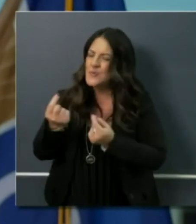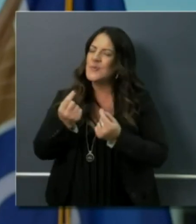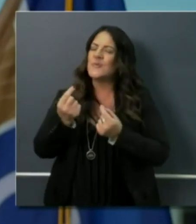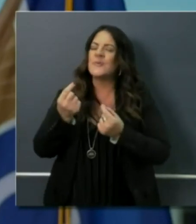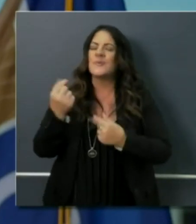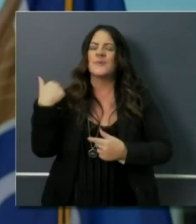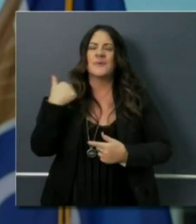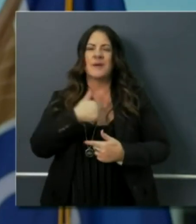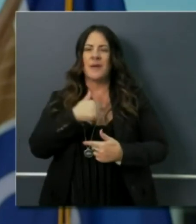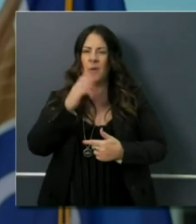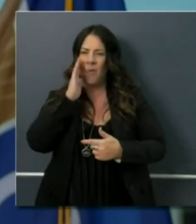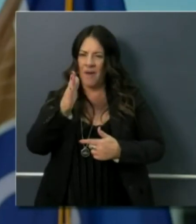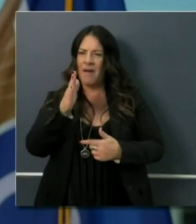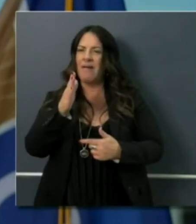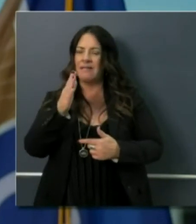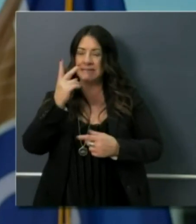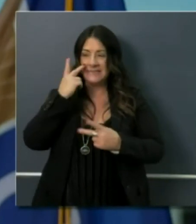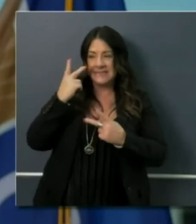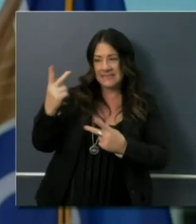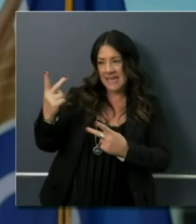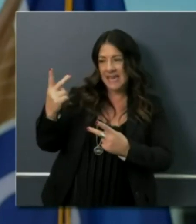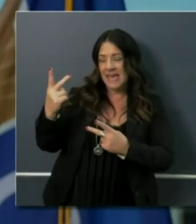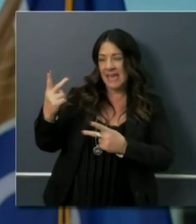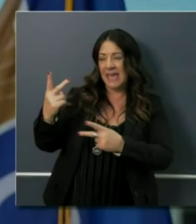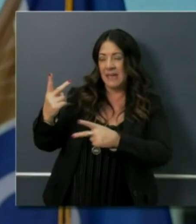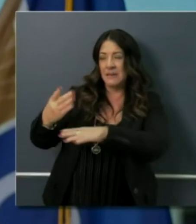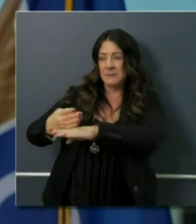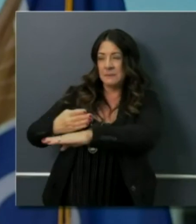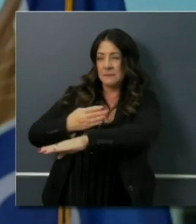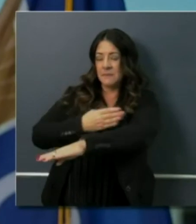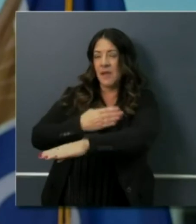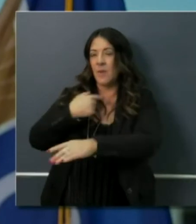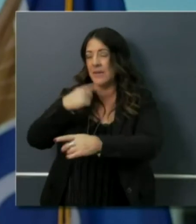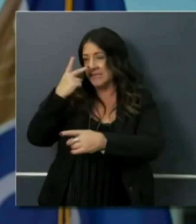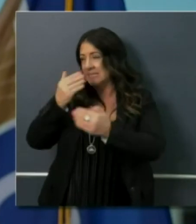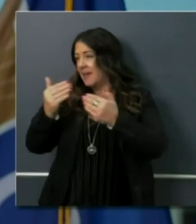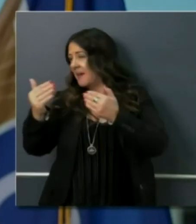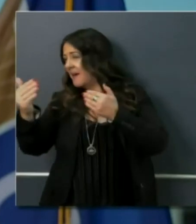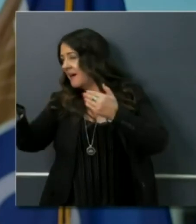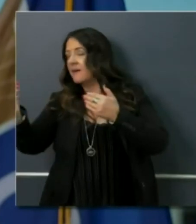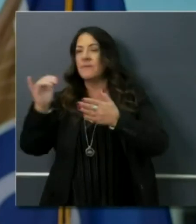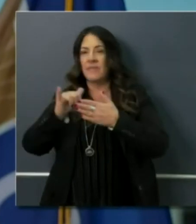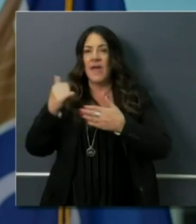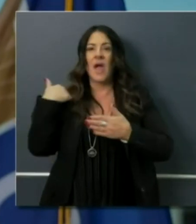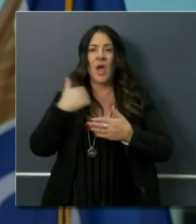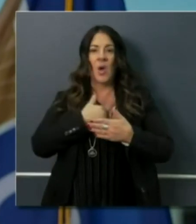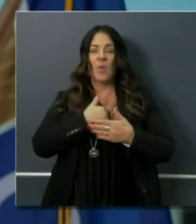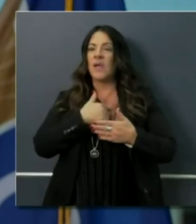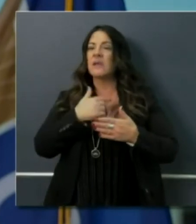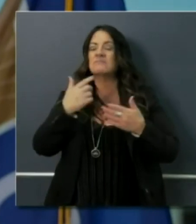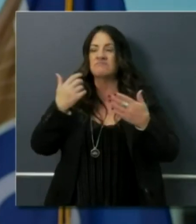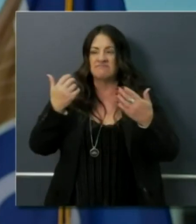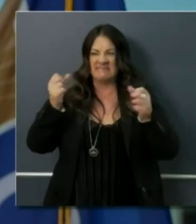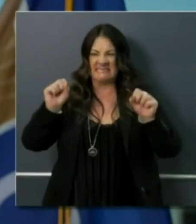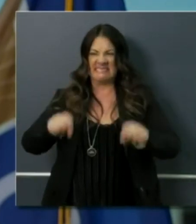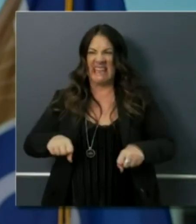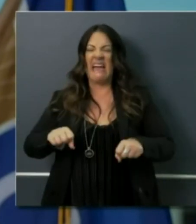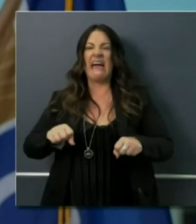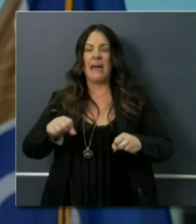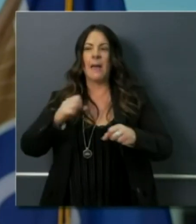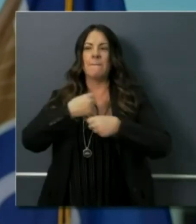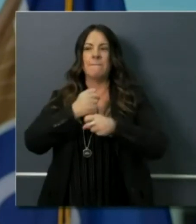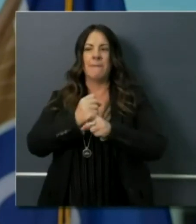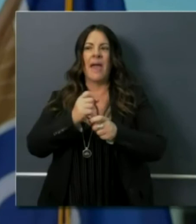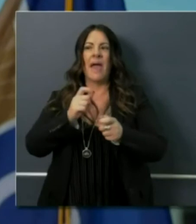as we see some light and we see a future where we're not all permanently in this current